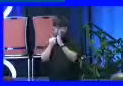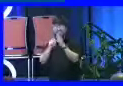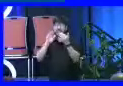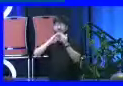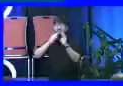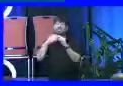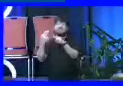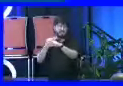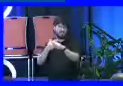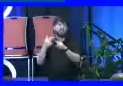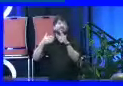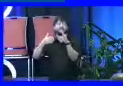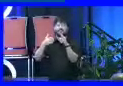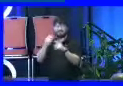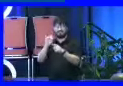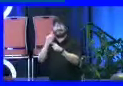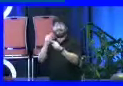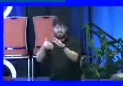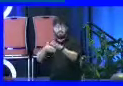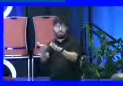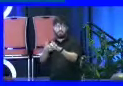using data-driven approaches.